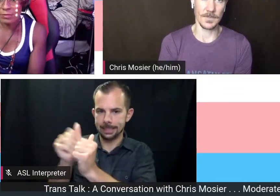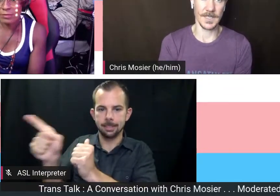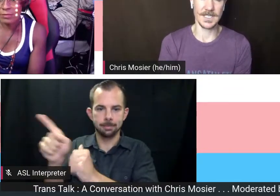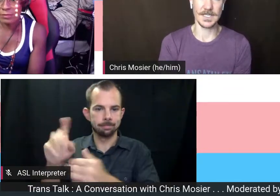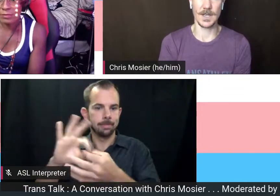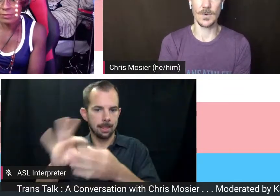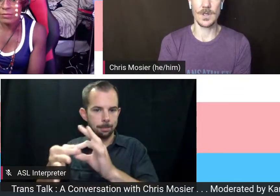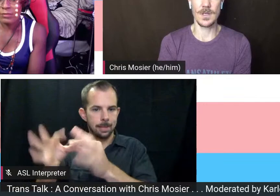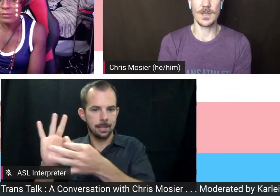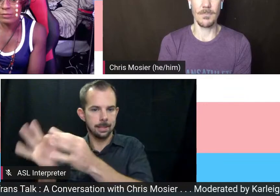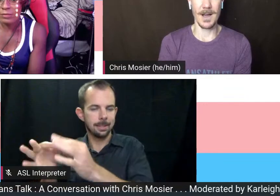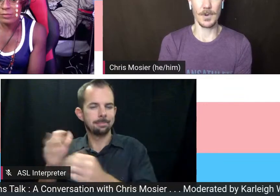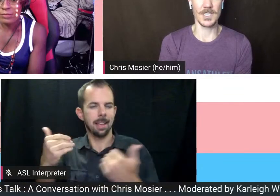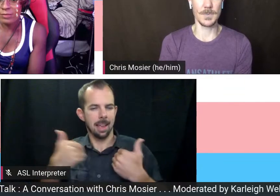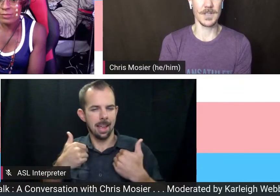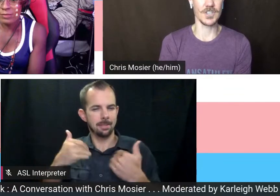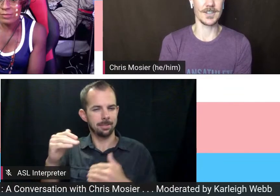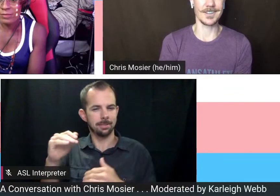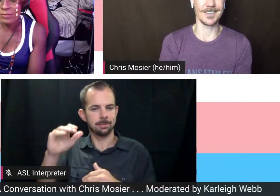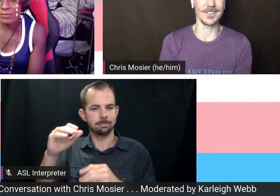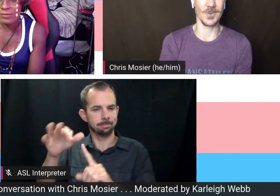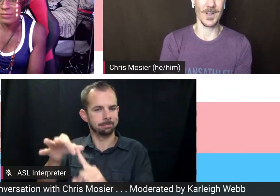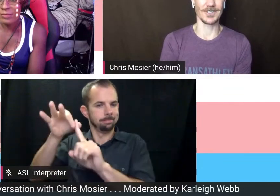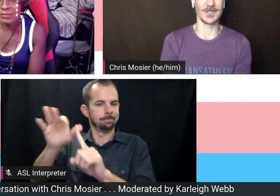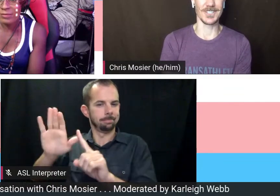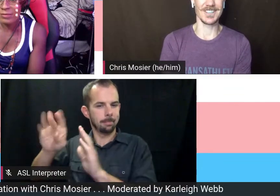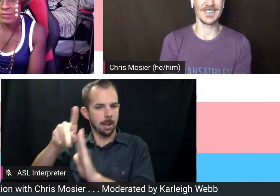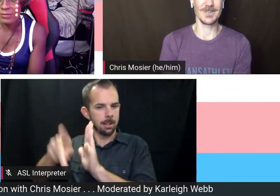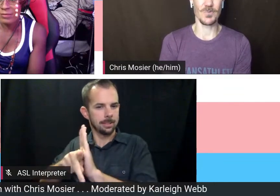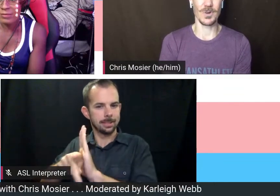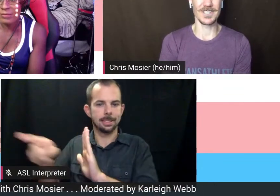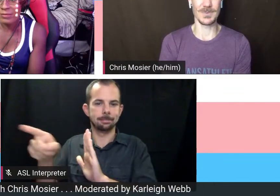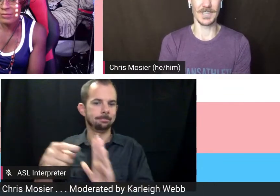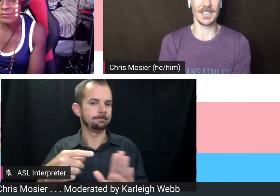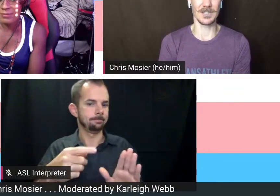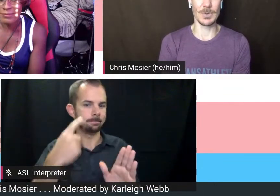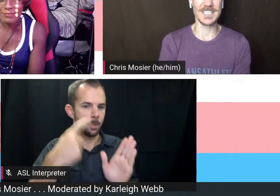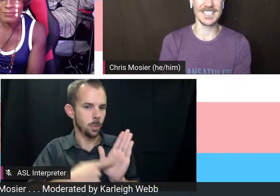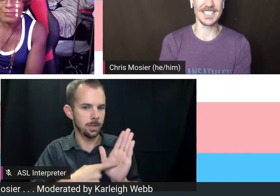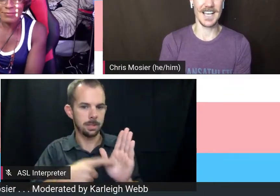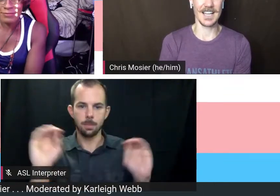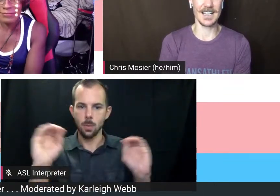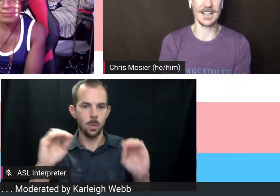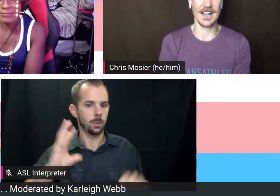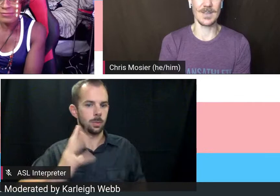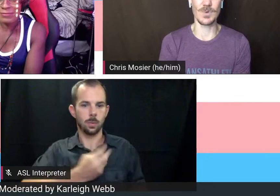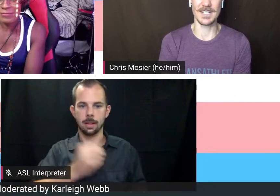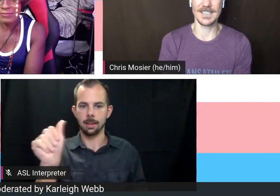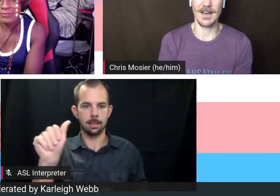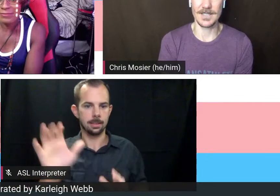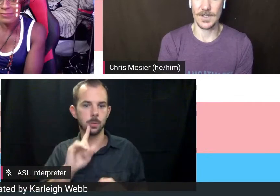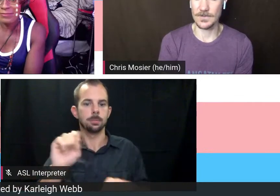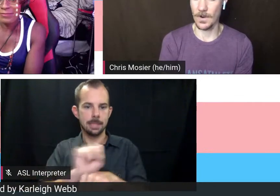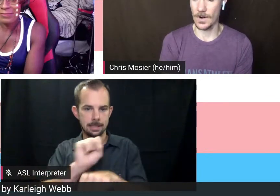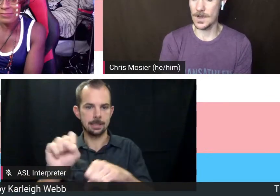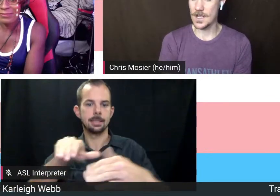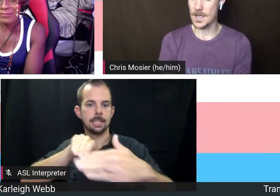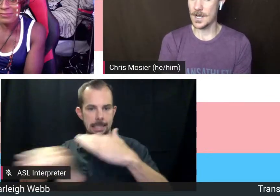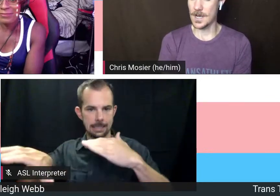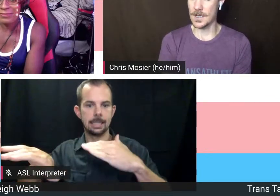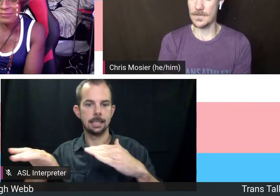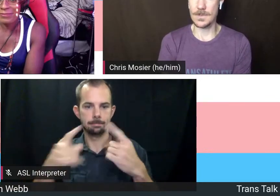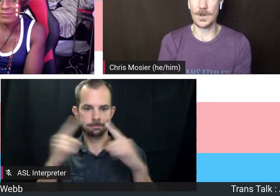to the Olympics. And so my participation in the trials was really the closest that anyone has gotten so